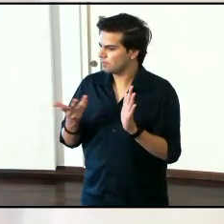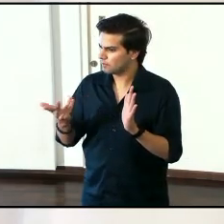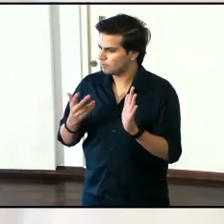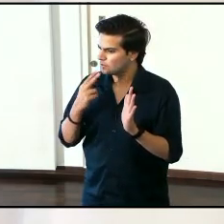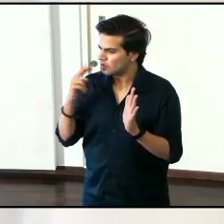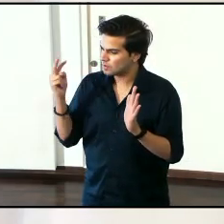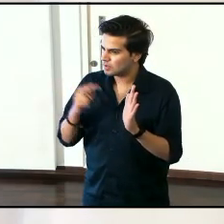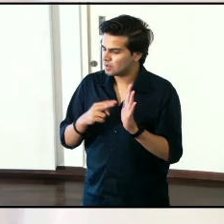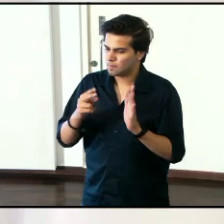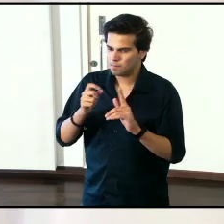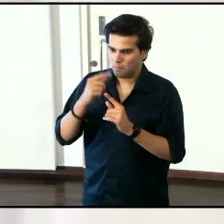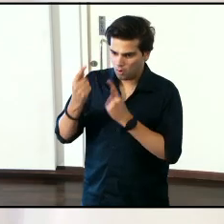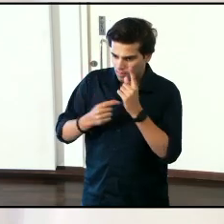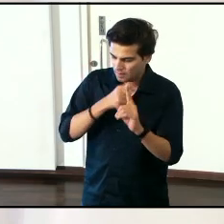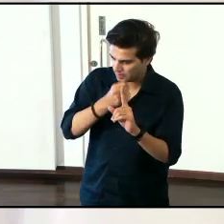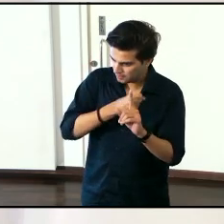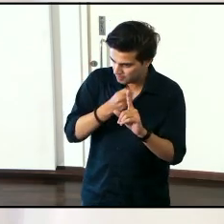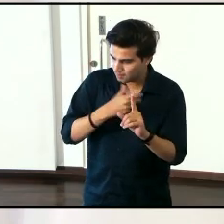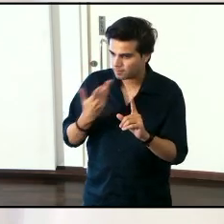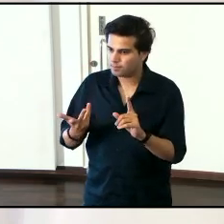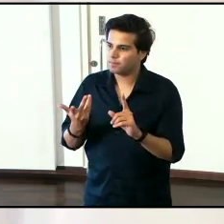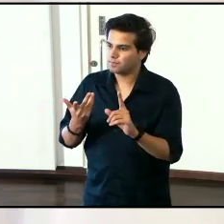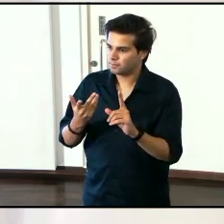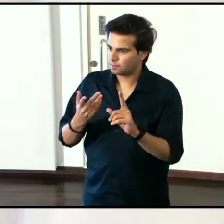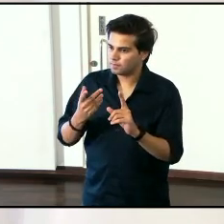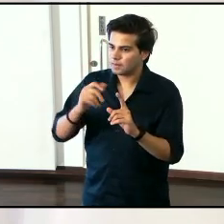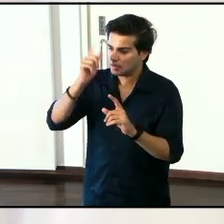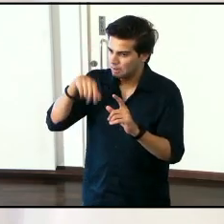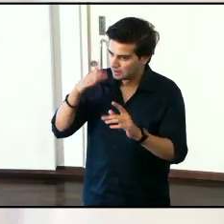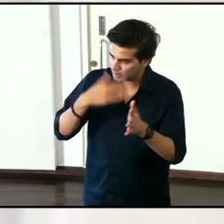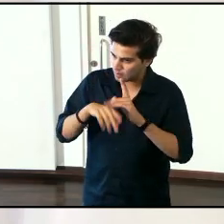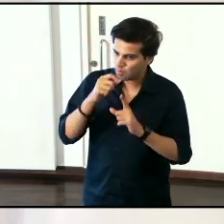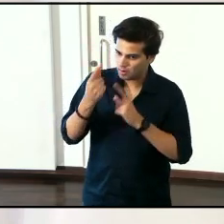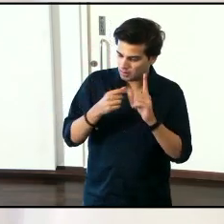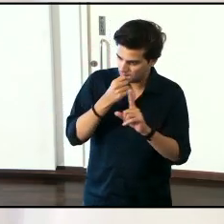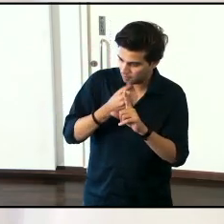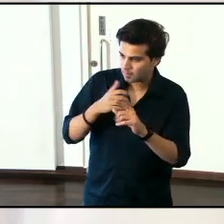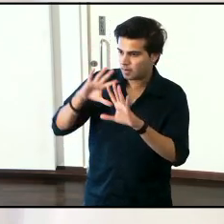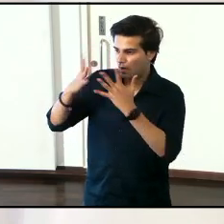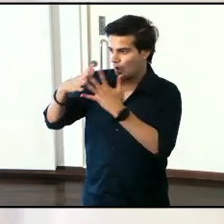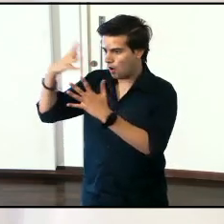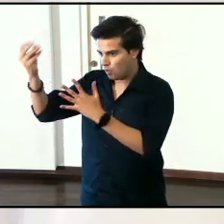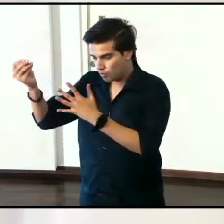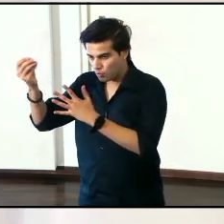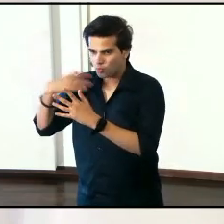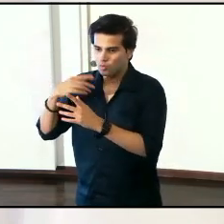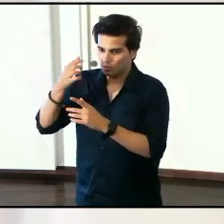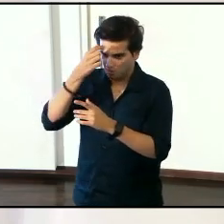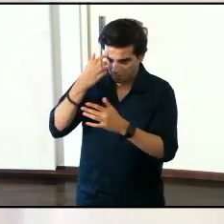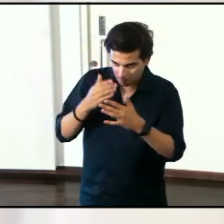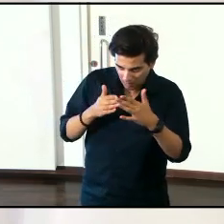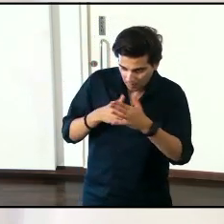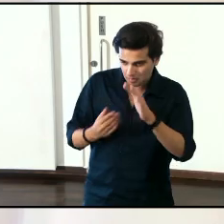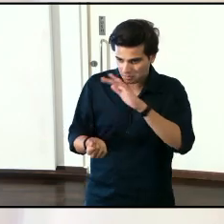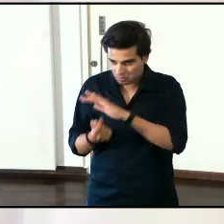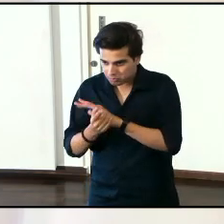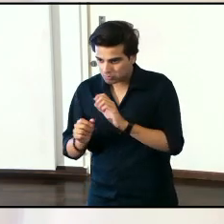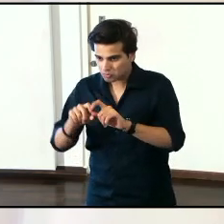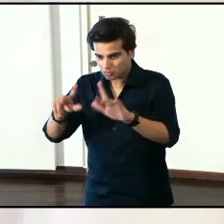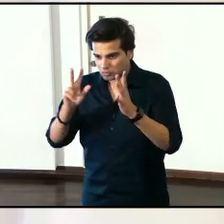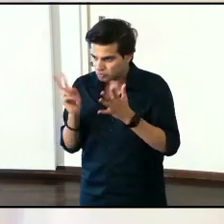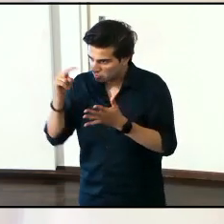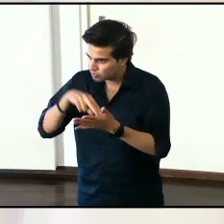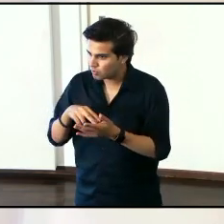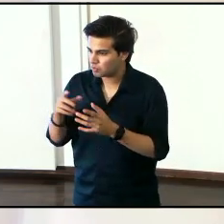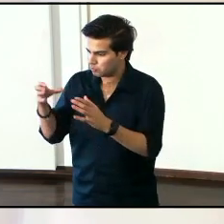of political activism in this country, around the world, networks that are made, issues that are raised, the kinds